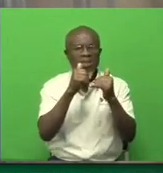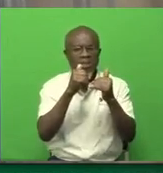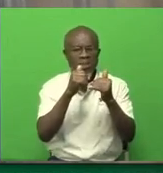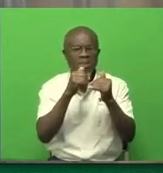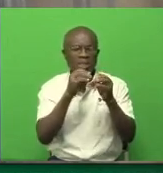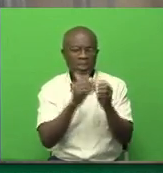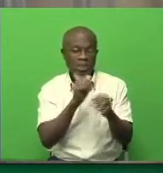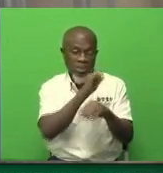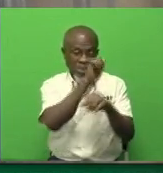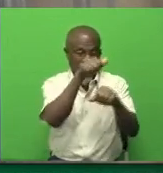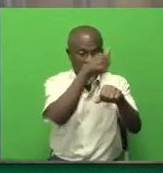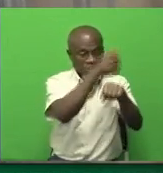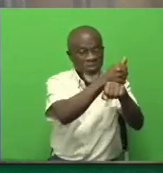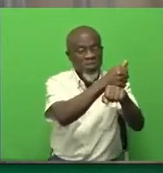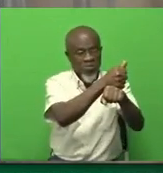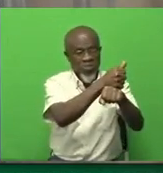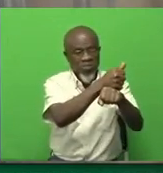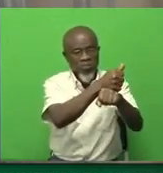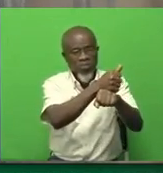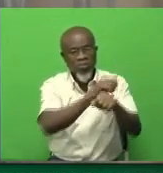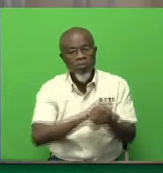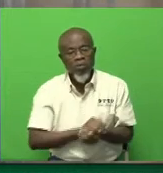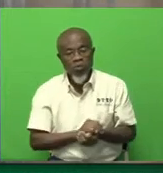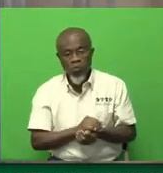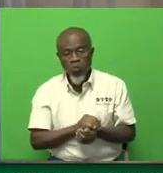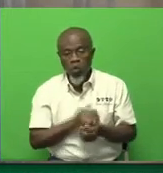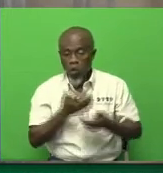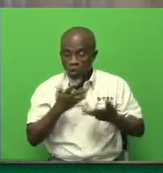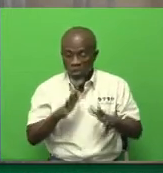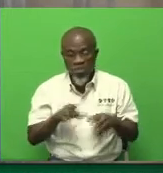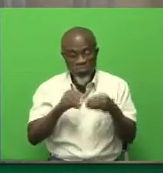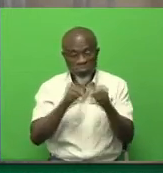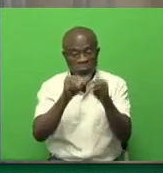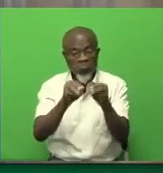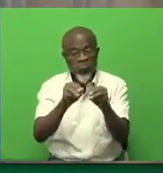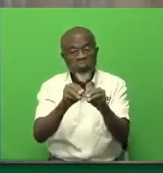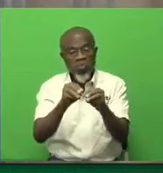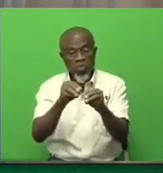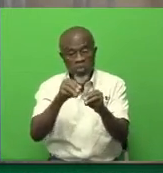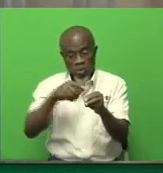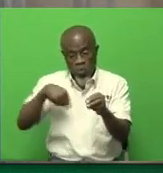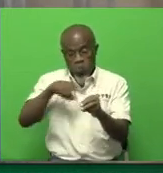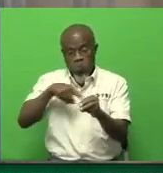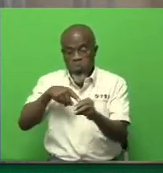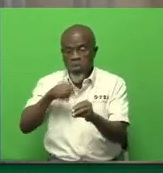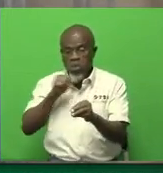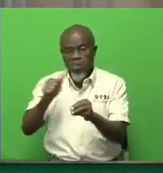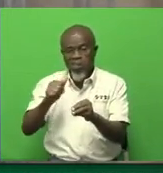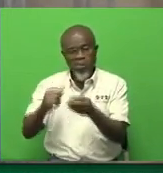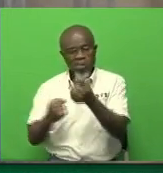we have already placed our position on record that we are not in support of the ttra